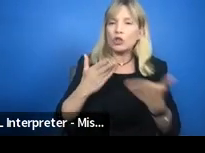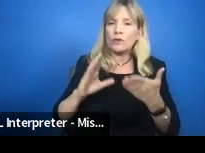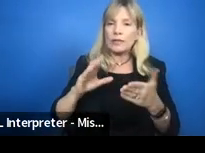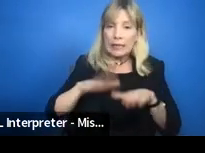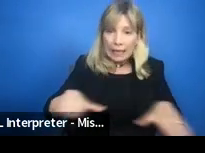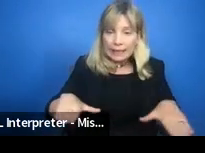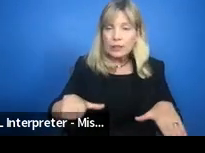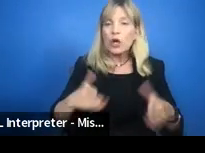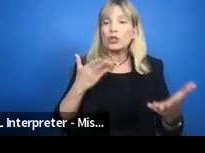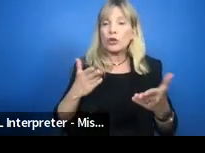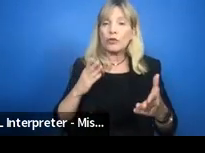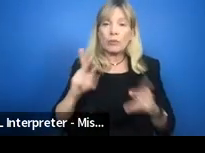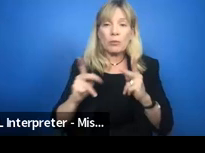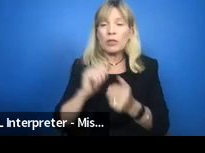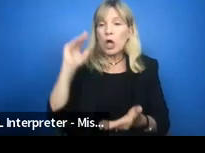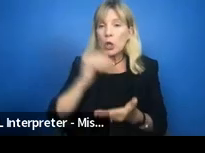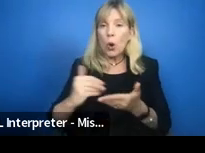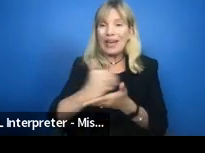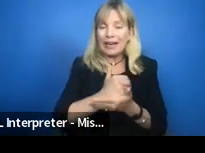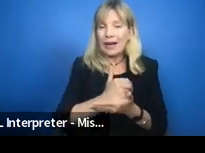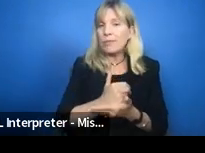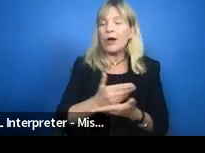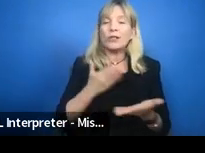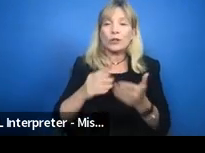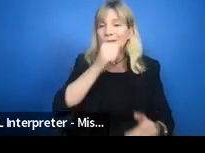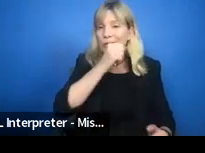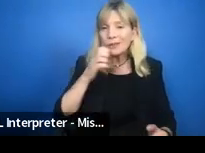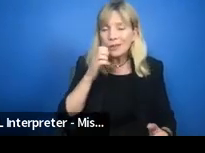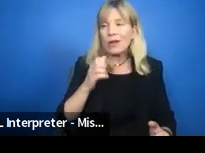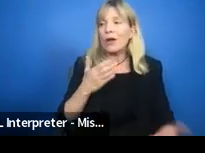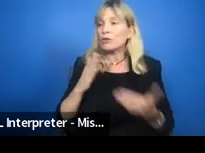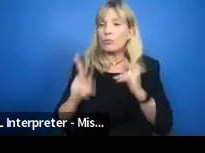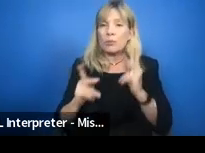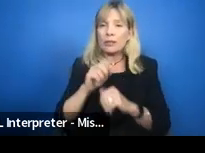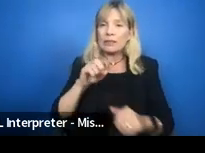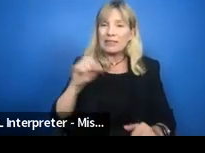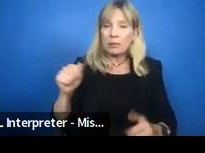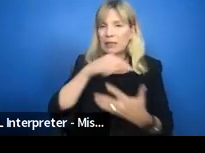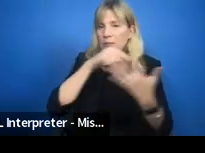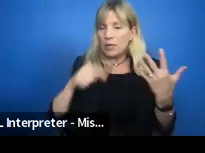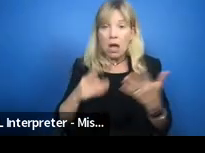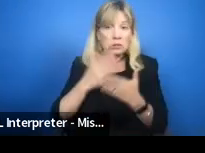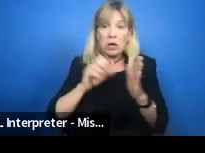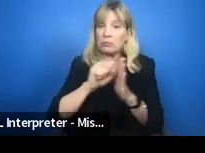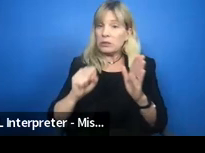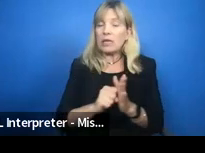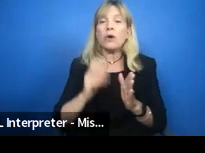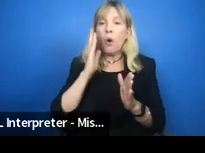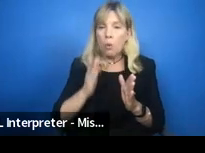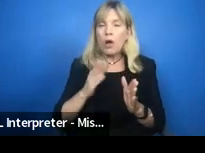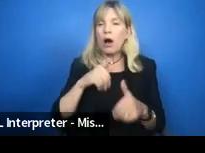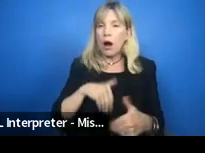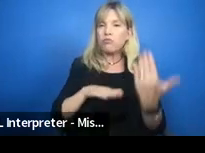serves folks with low incomes, it serves seniors, it serves people with disabilities. So some states are going to